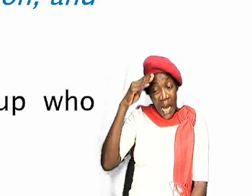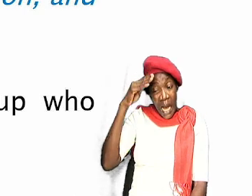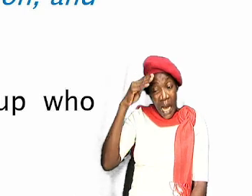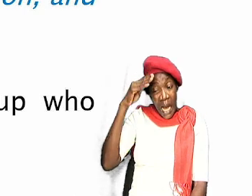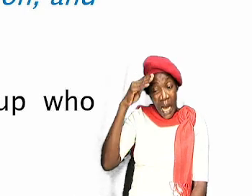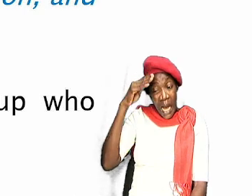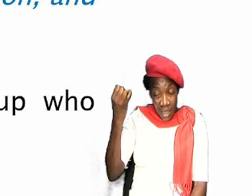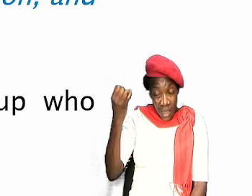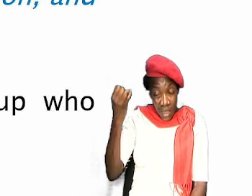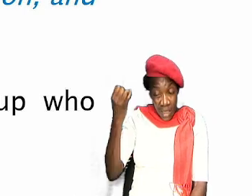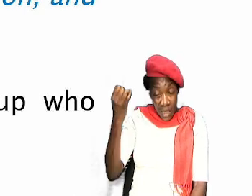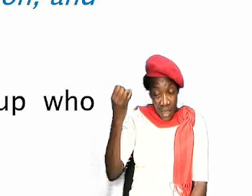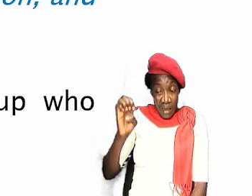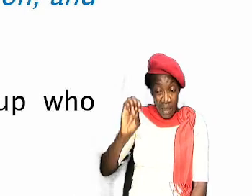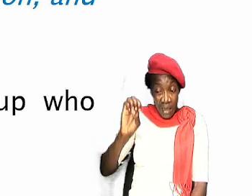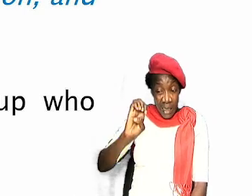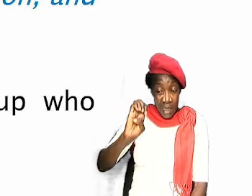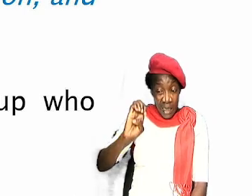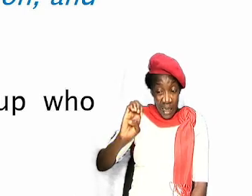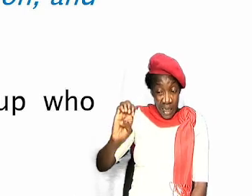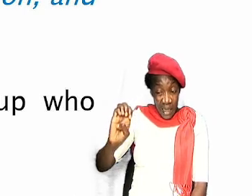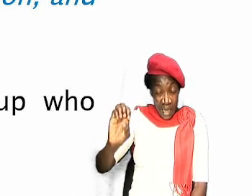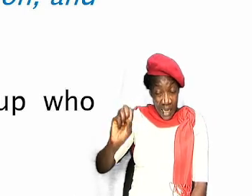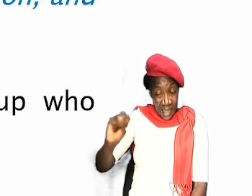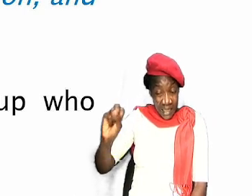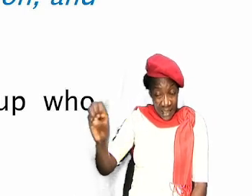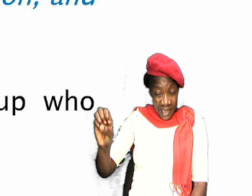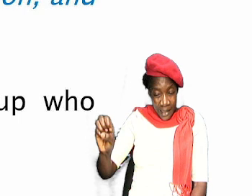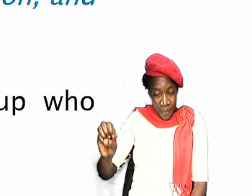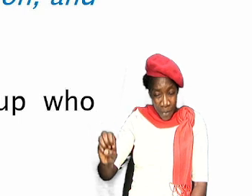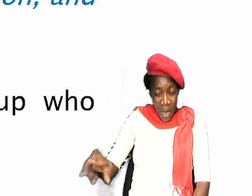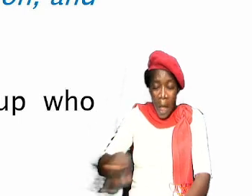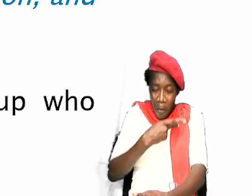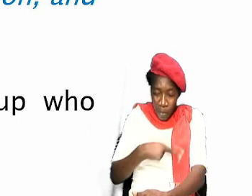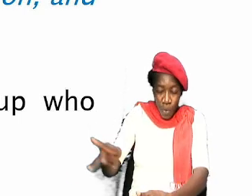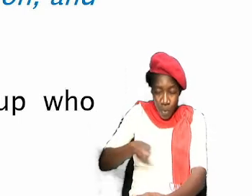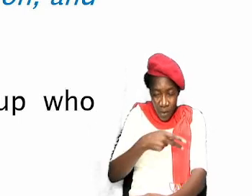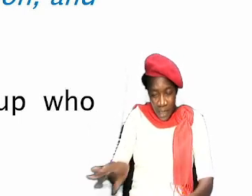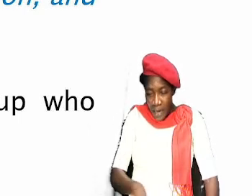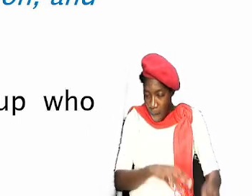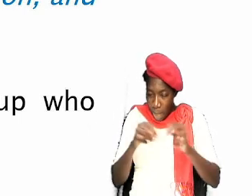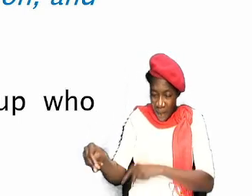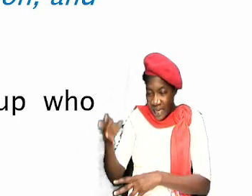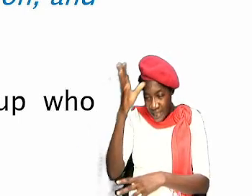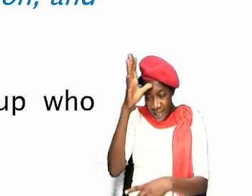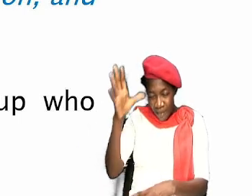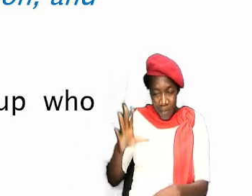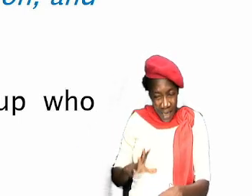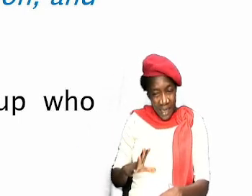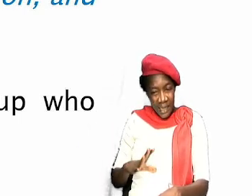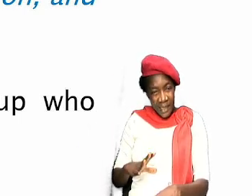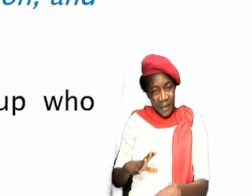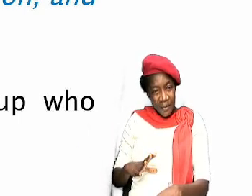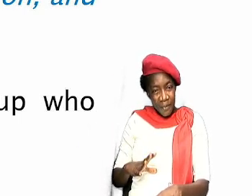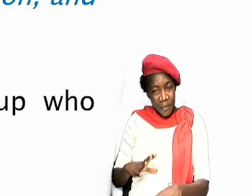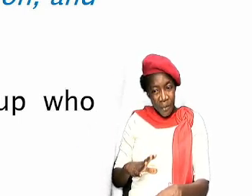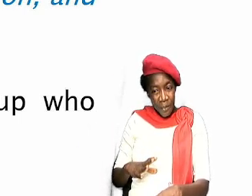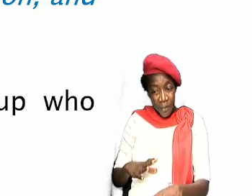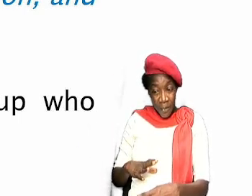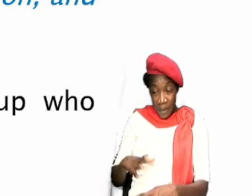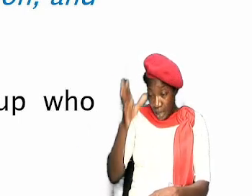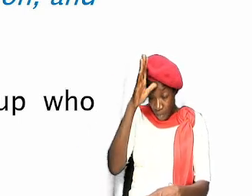music, and a mighty valiant man, and a man of